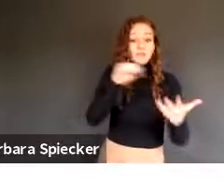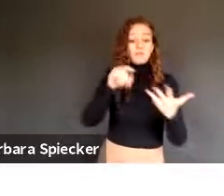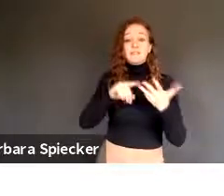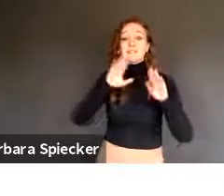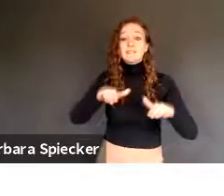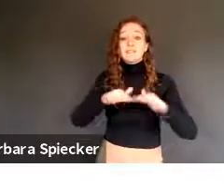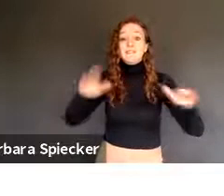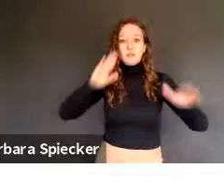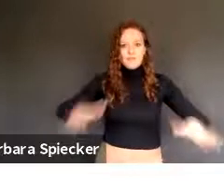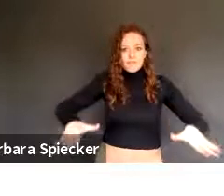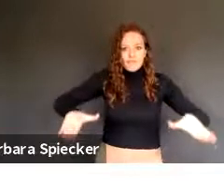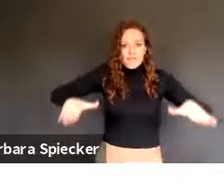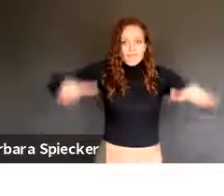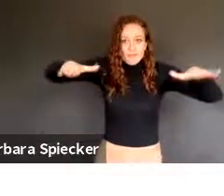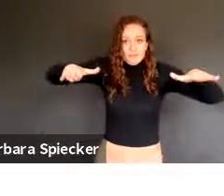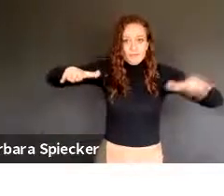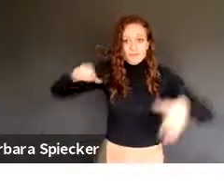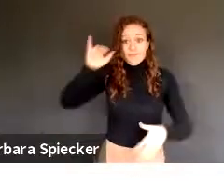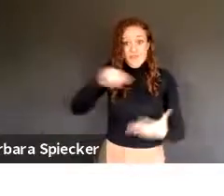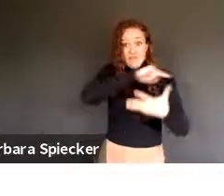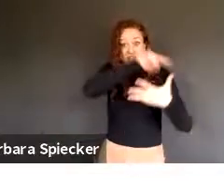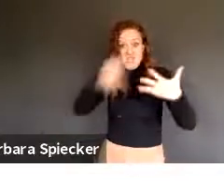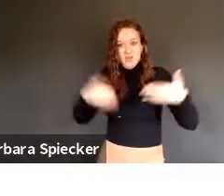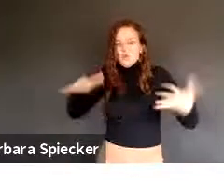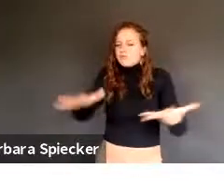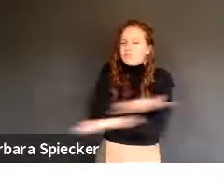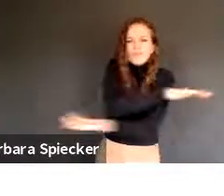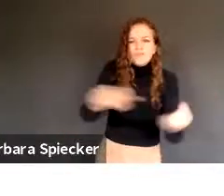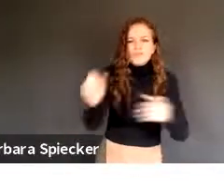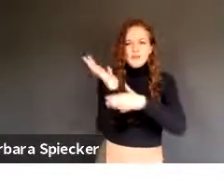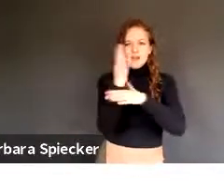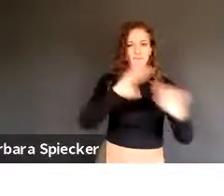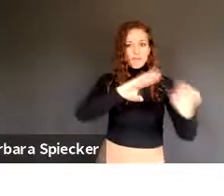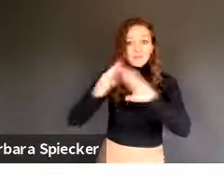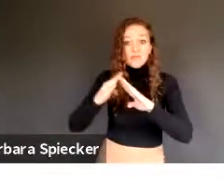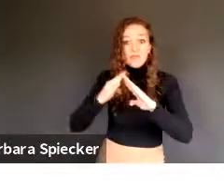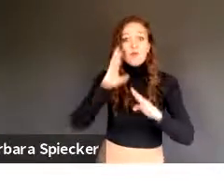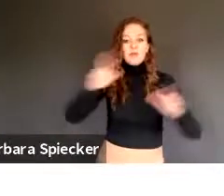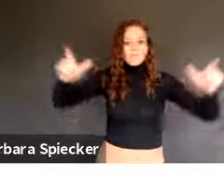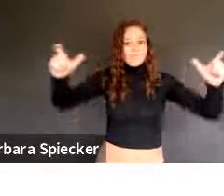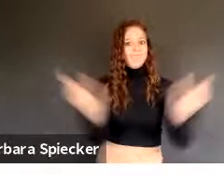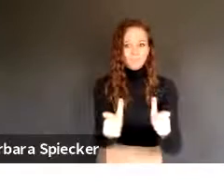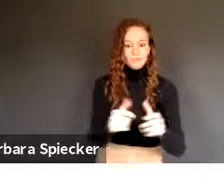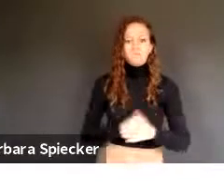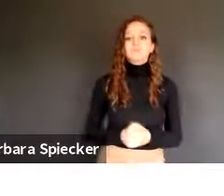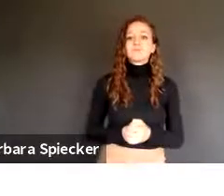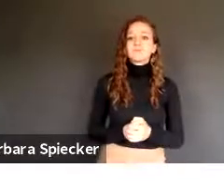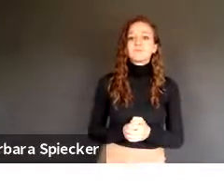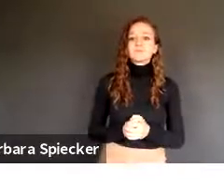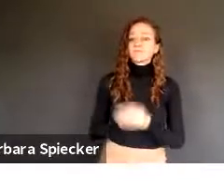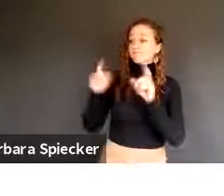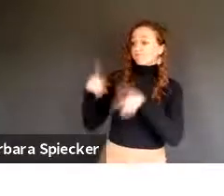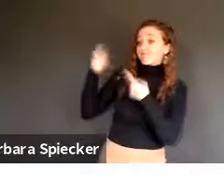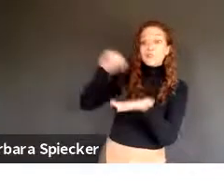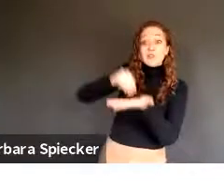sea temperature goes up. El Nino events also reduce nutrients, as well as intensify wave action and raise